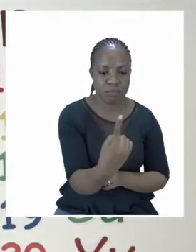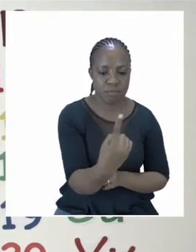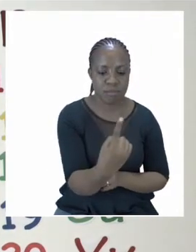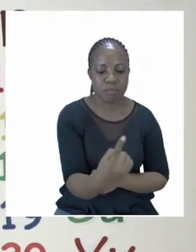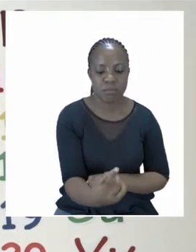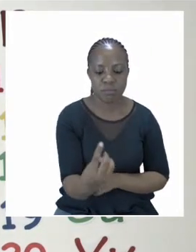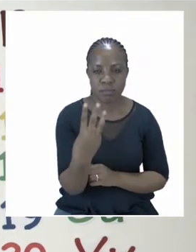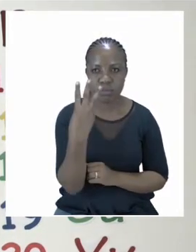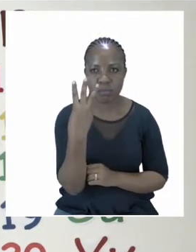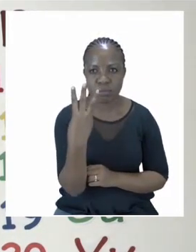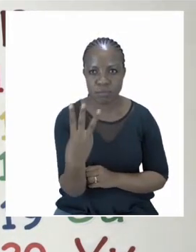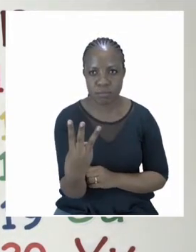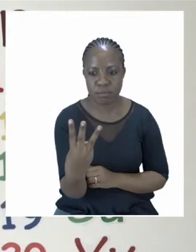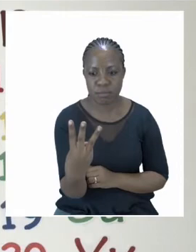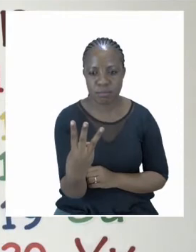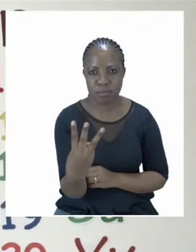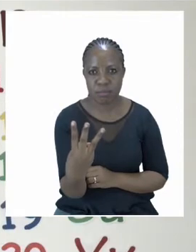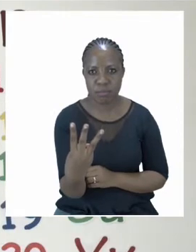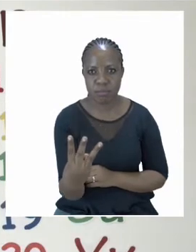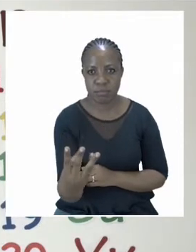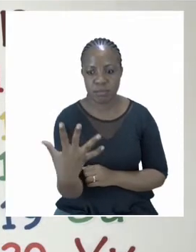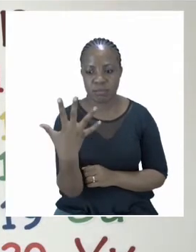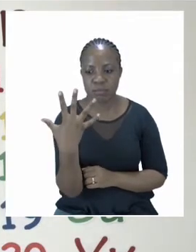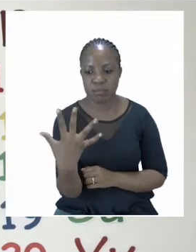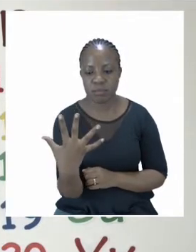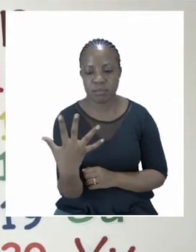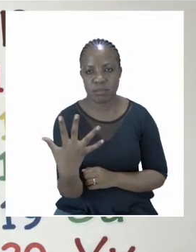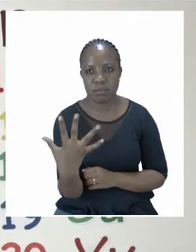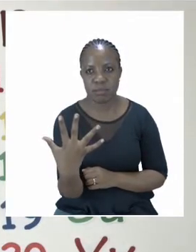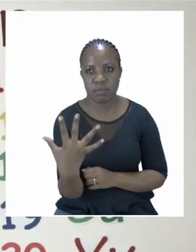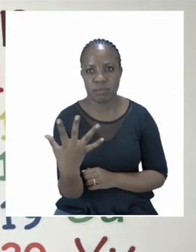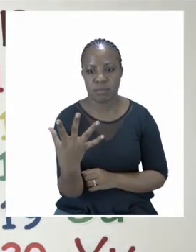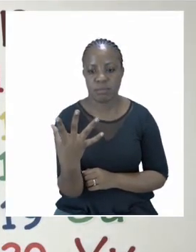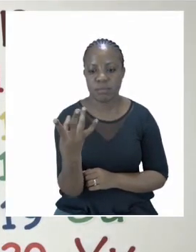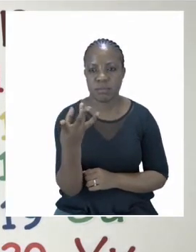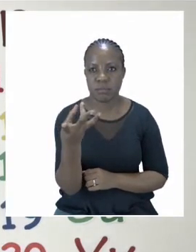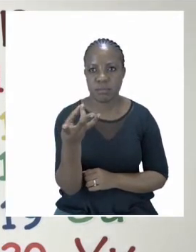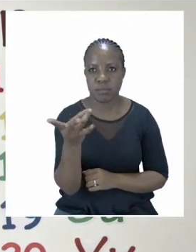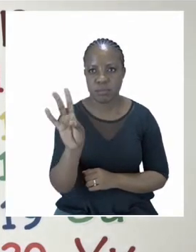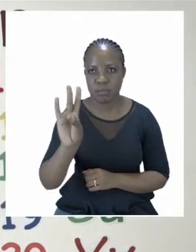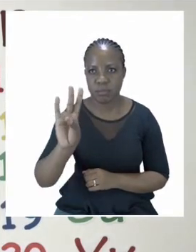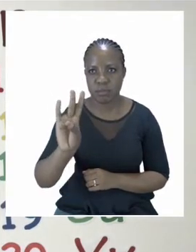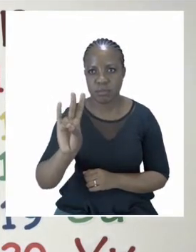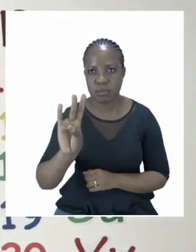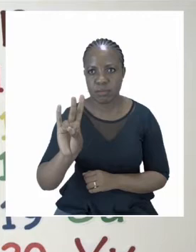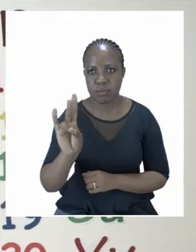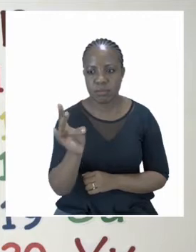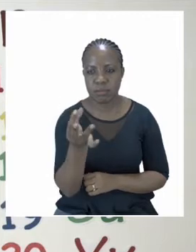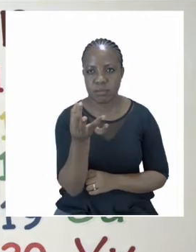3 or 5 or 7